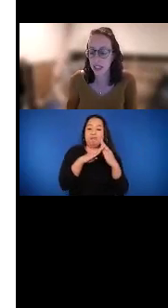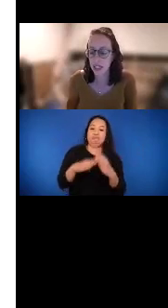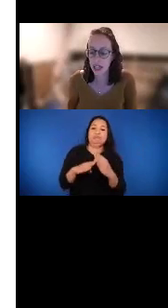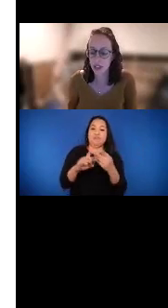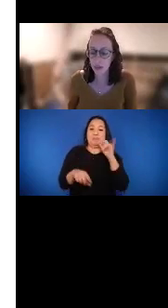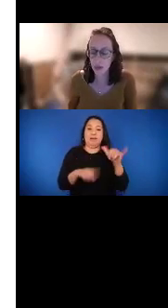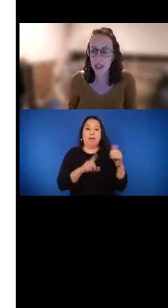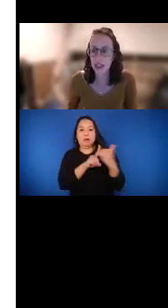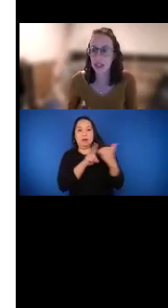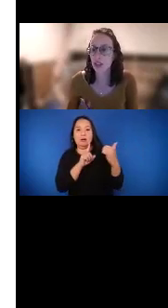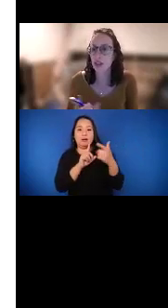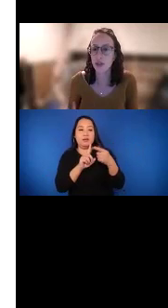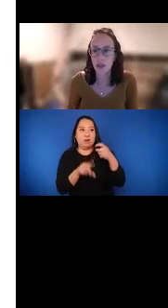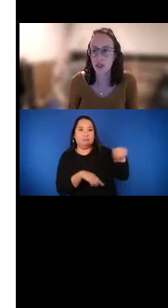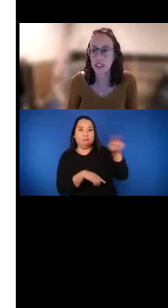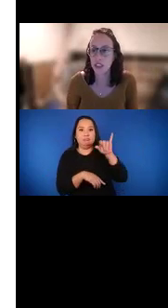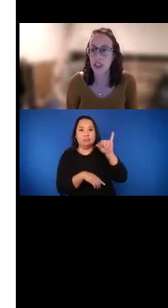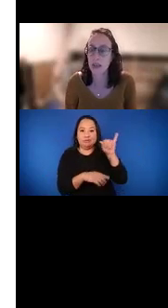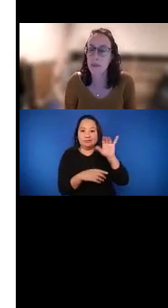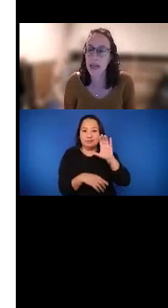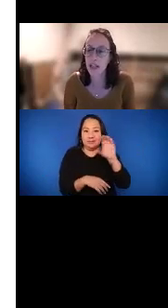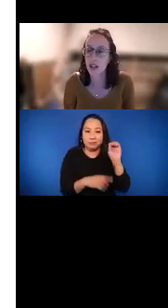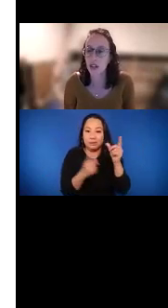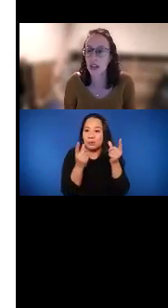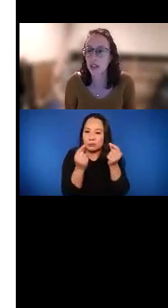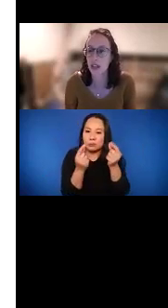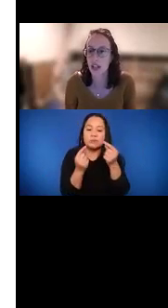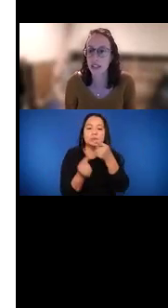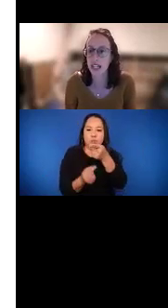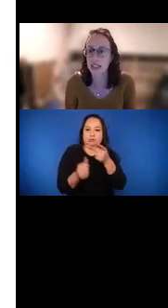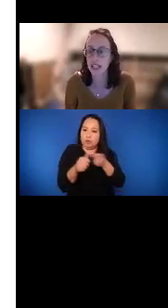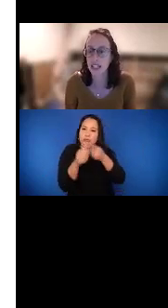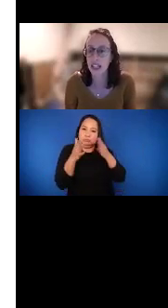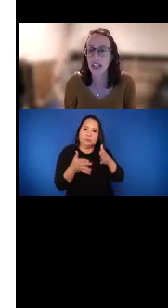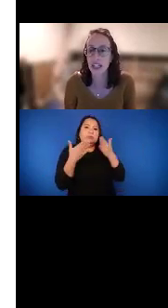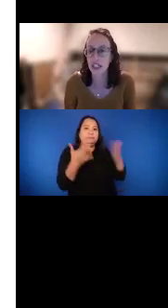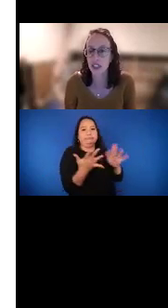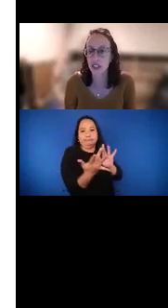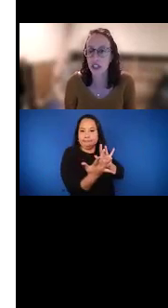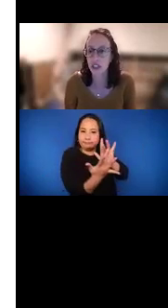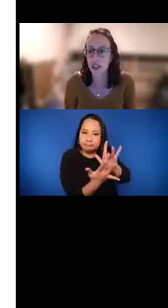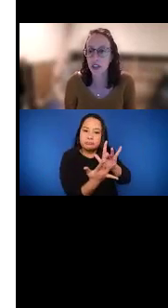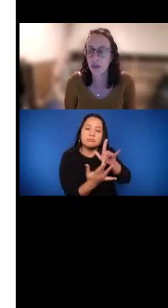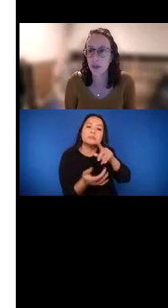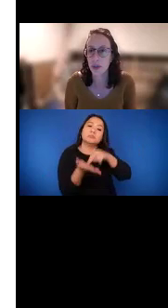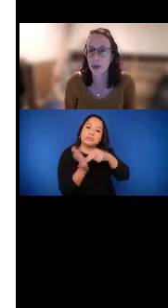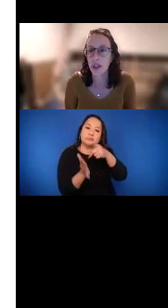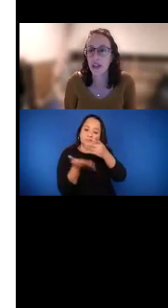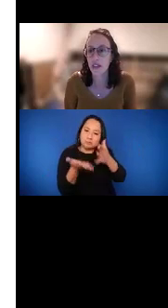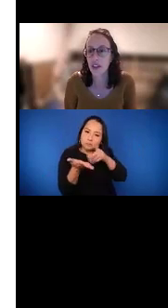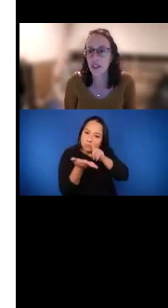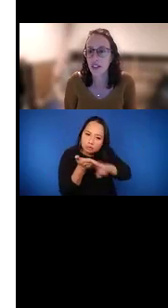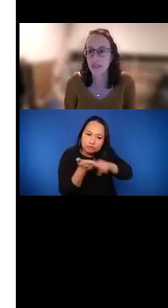contact. And you want to do your research and make sure that you're contacting the insurer